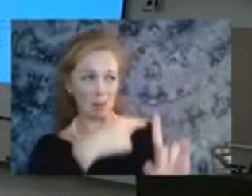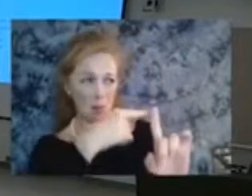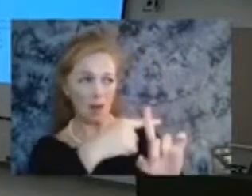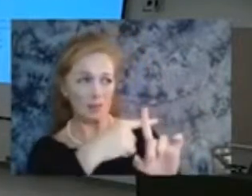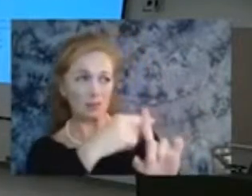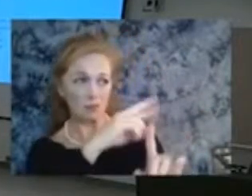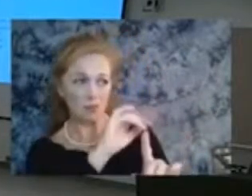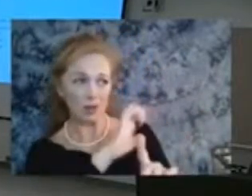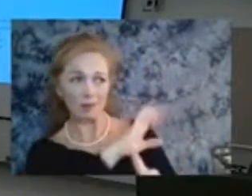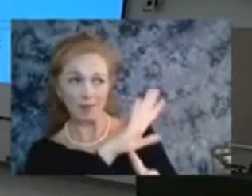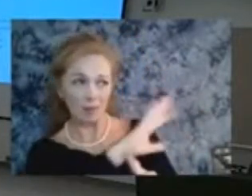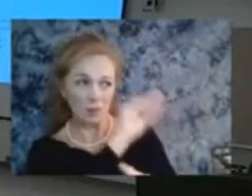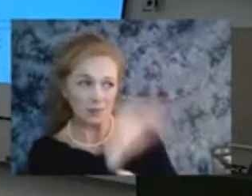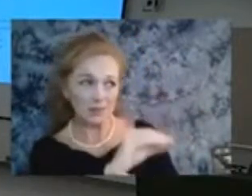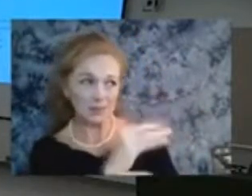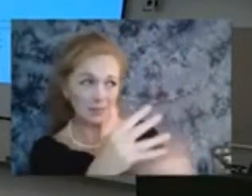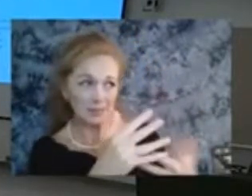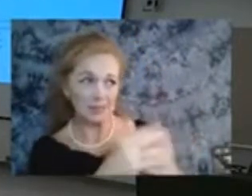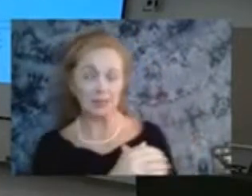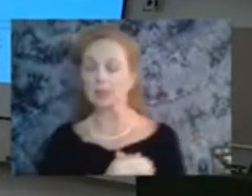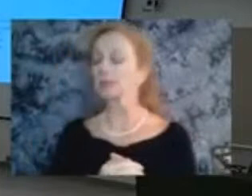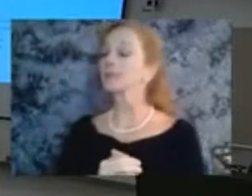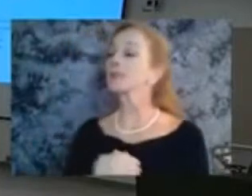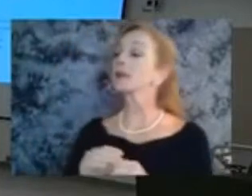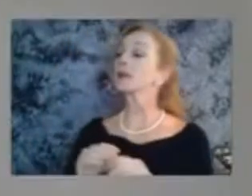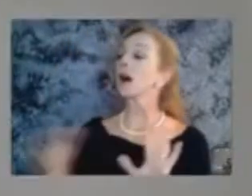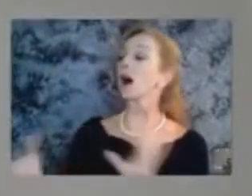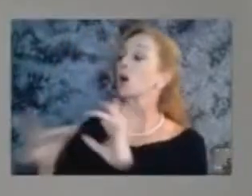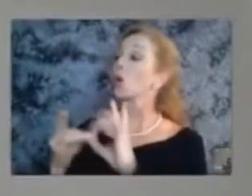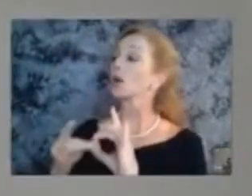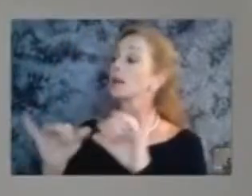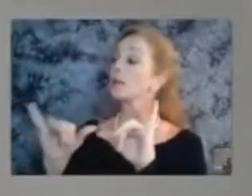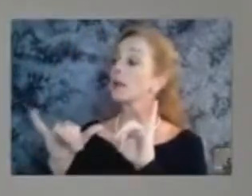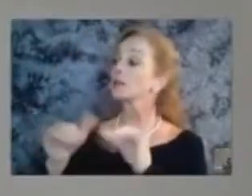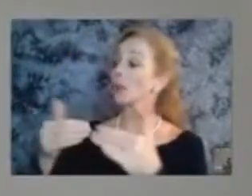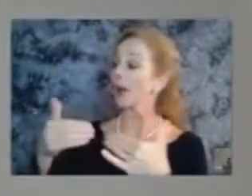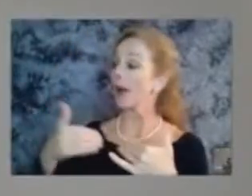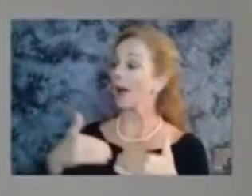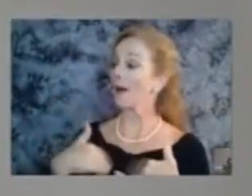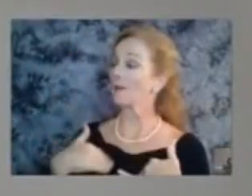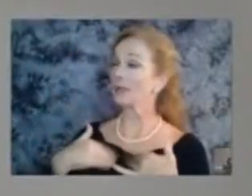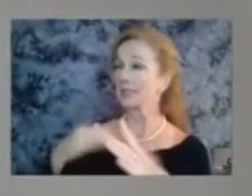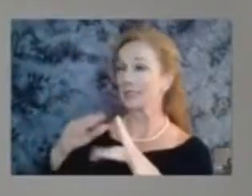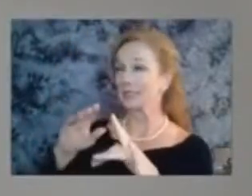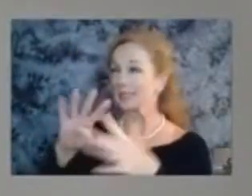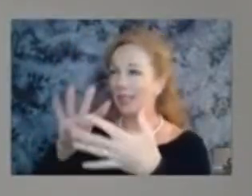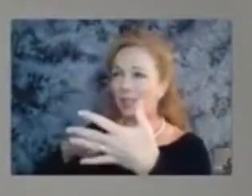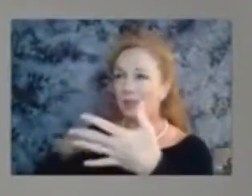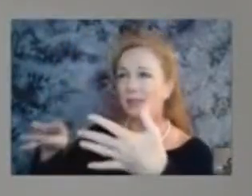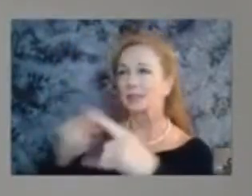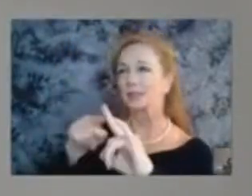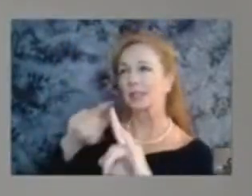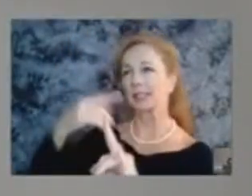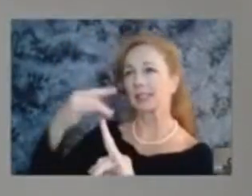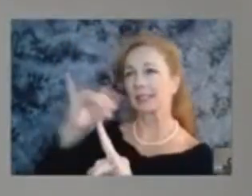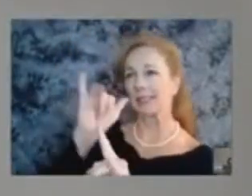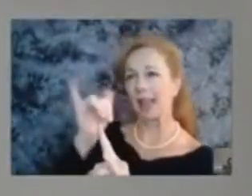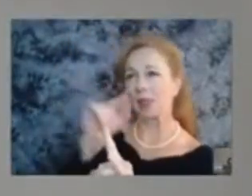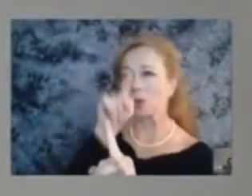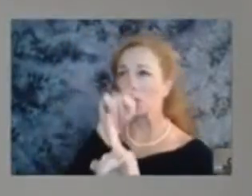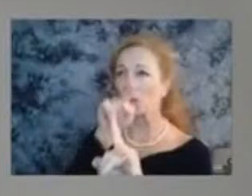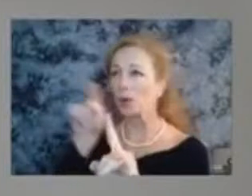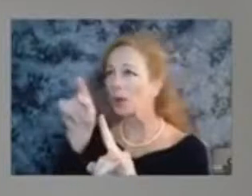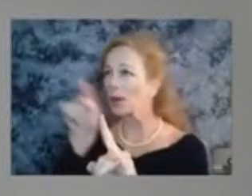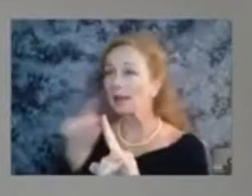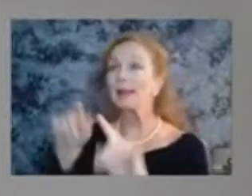to the metrics that we have outlined, the parameters for yellow for us are that we should consider and could consider